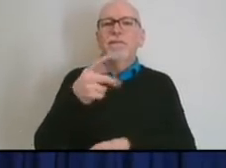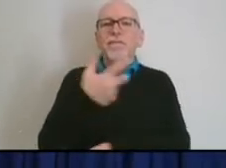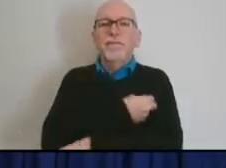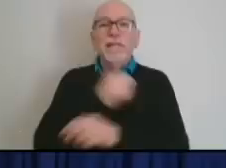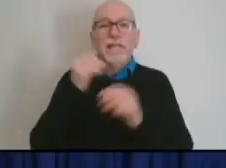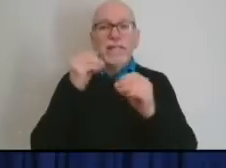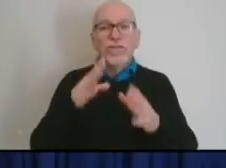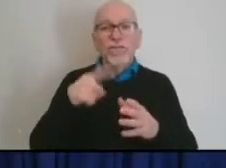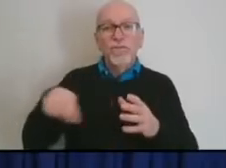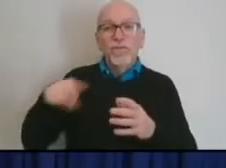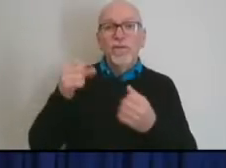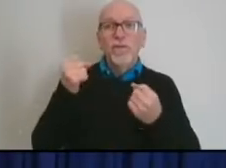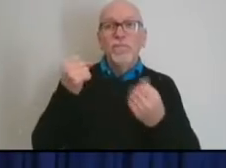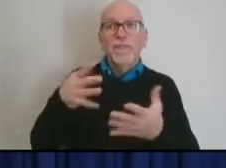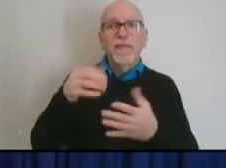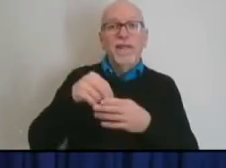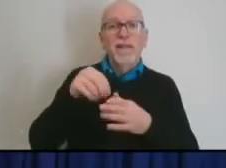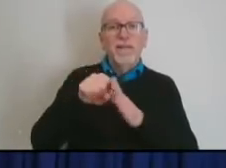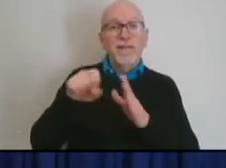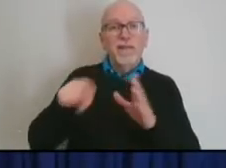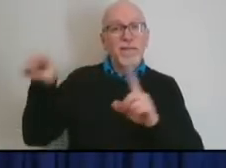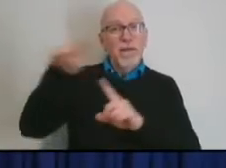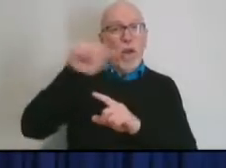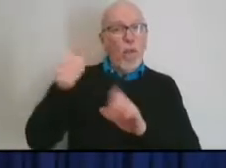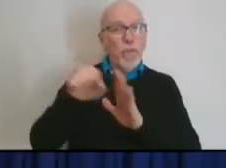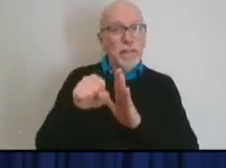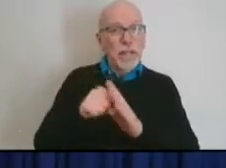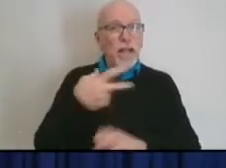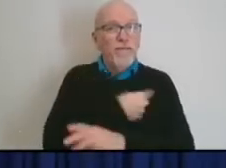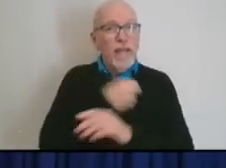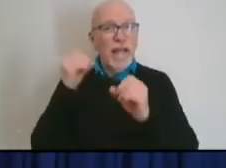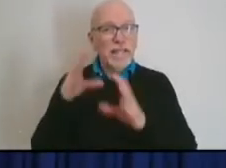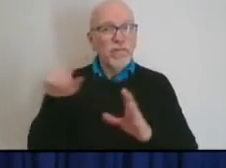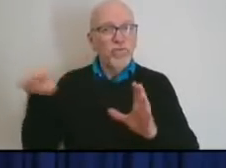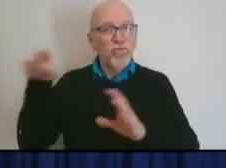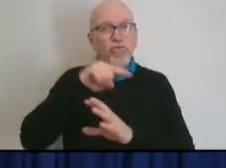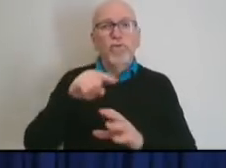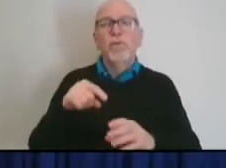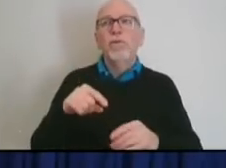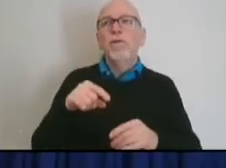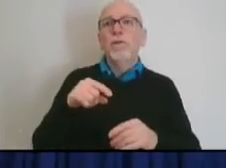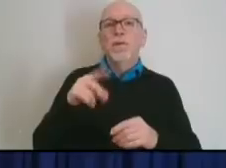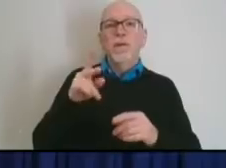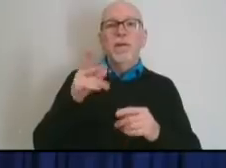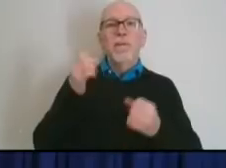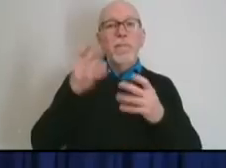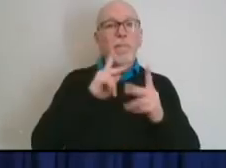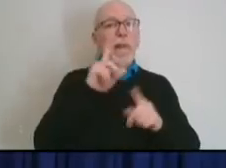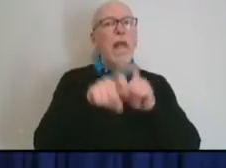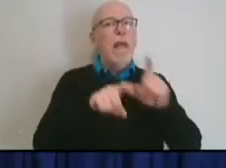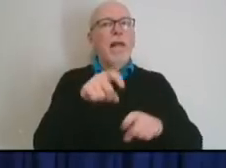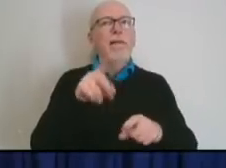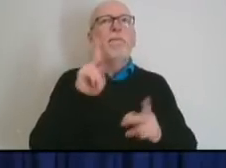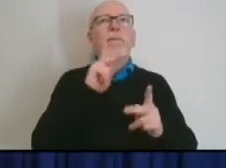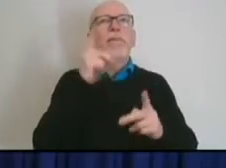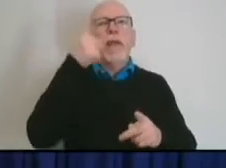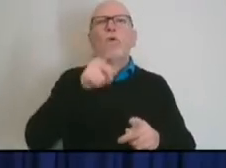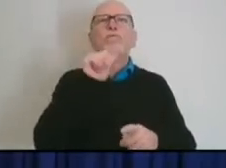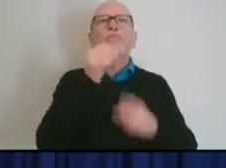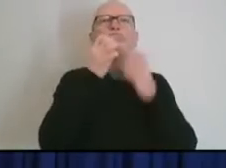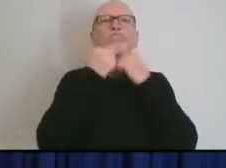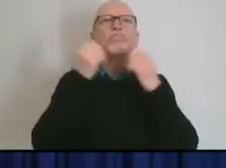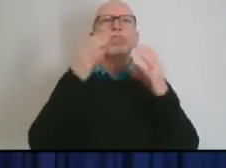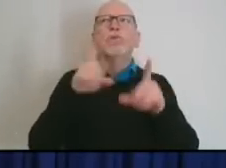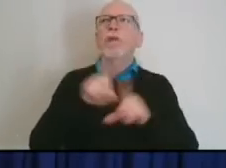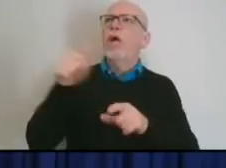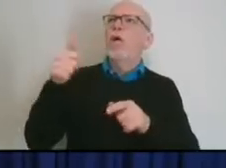single one surrounding state is vaccinating teachers. I have many of them asking me why you don't value them like other states are